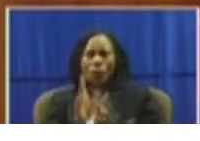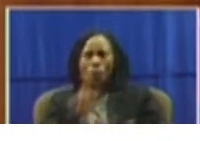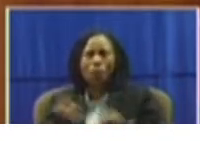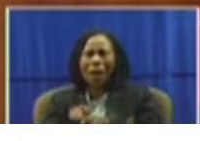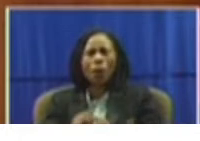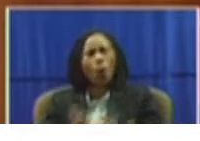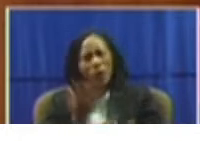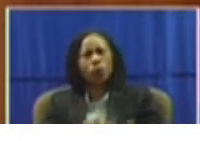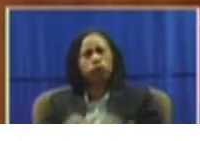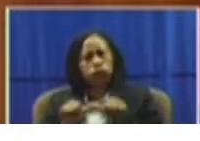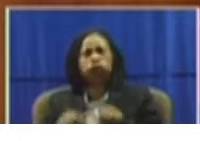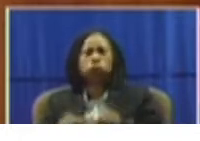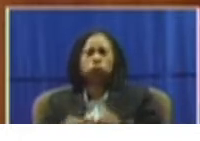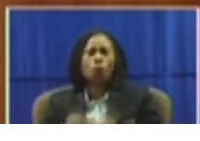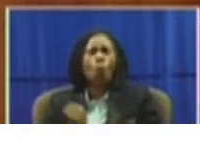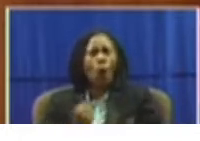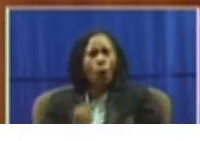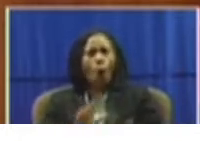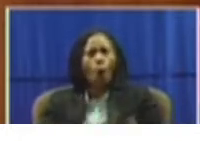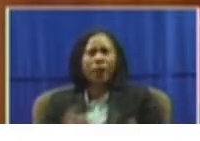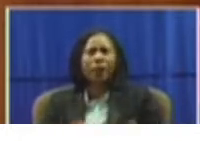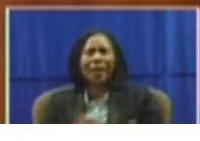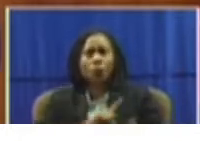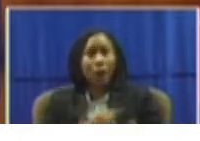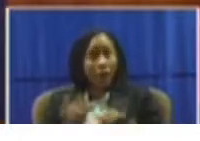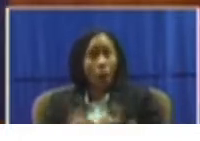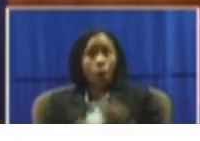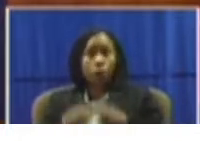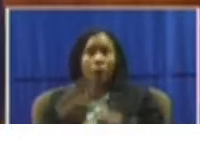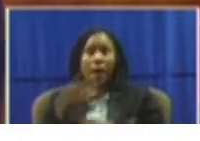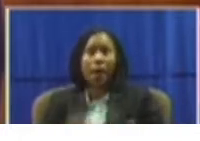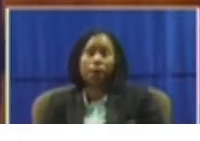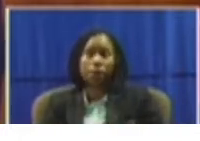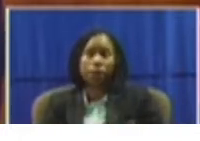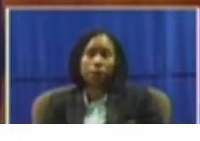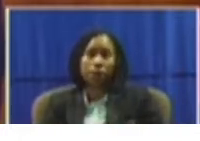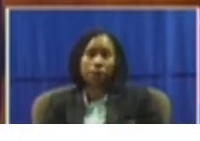haste. That is why now you have this problem. Honorable